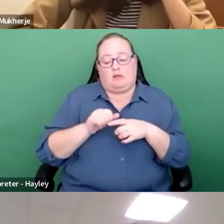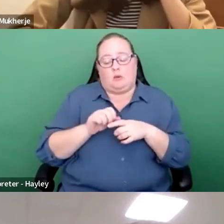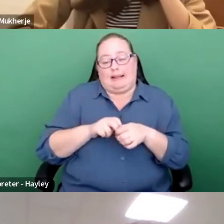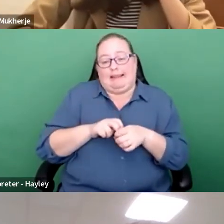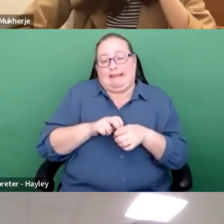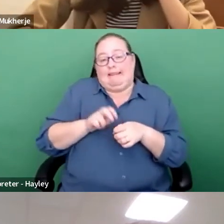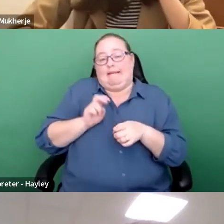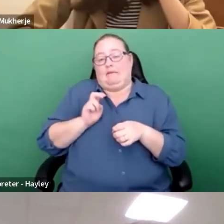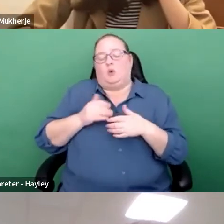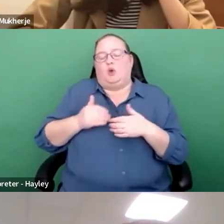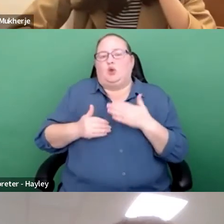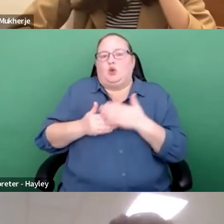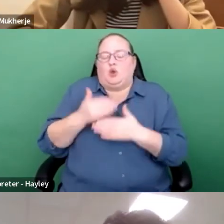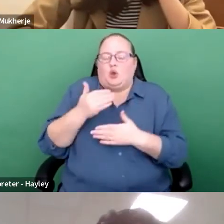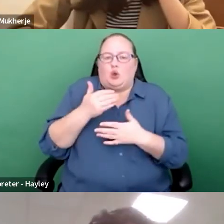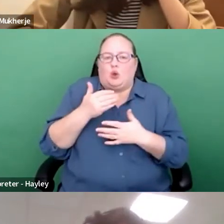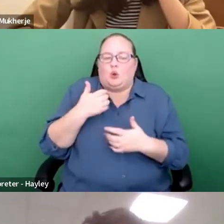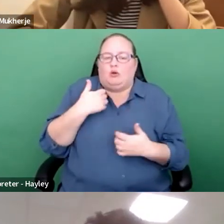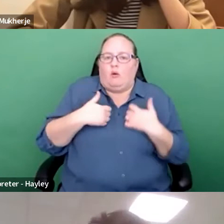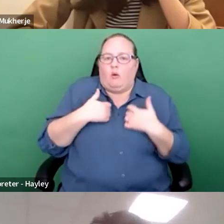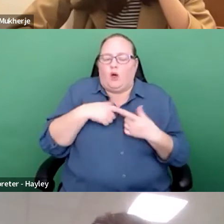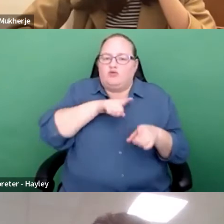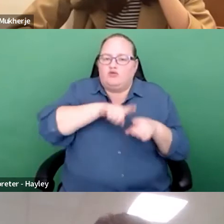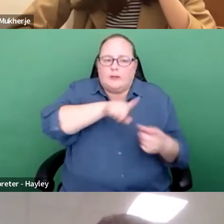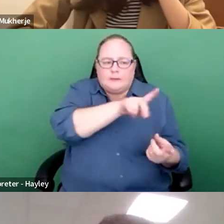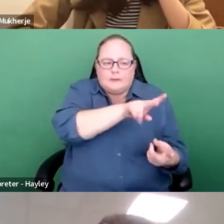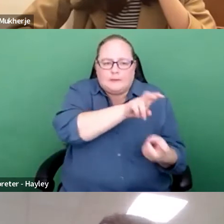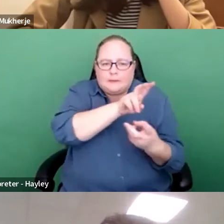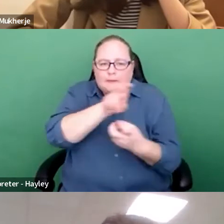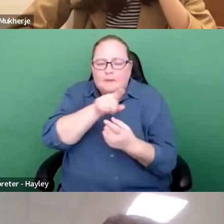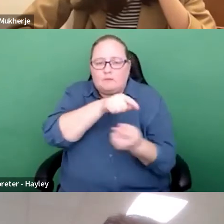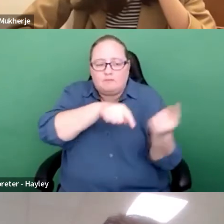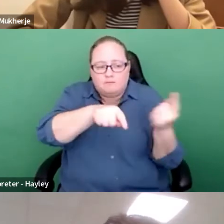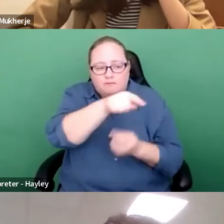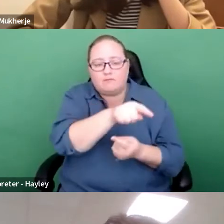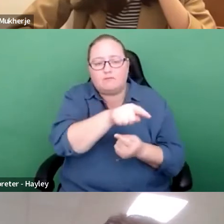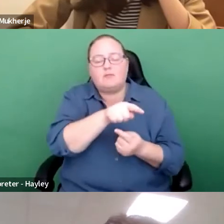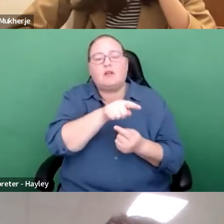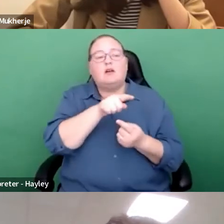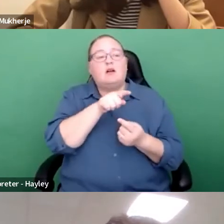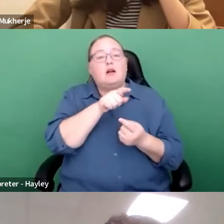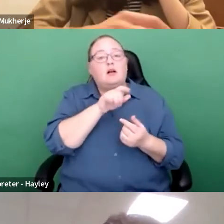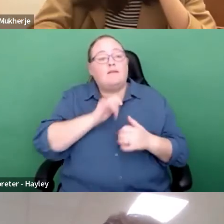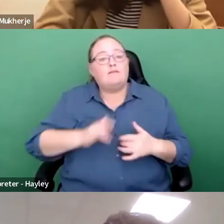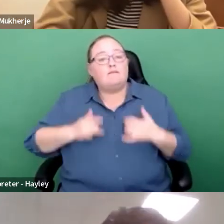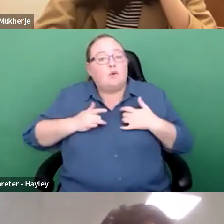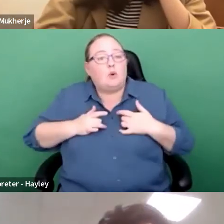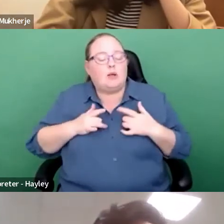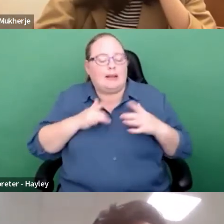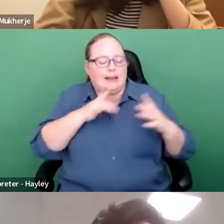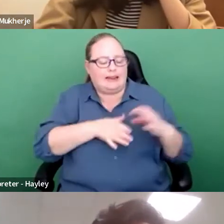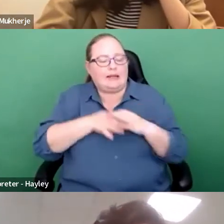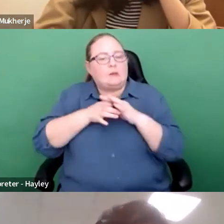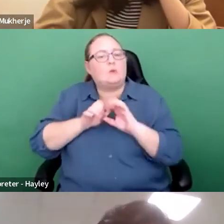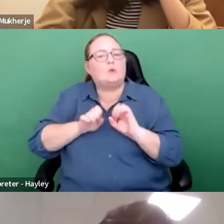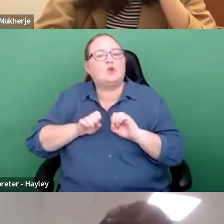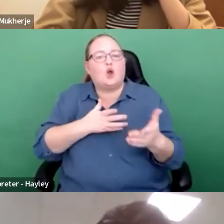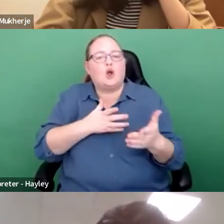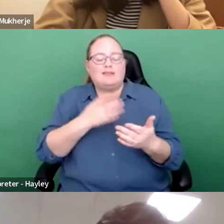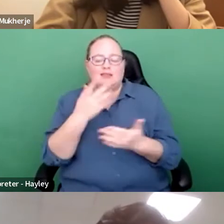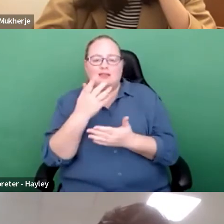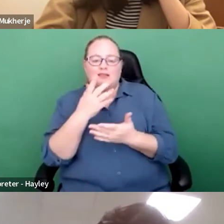users, particularly in sort of service design and evaluation. So I'm wondering if you were aware of this current, if it came up in your